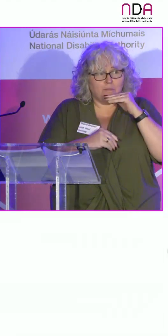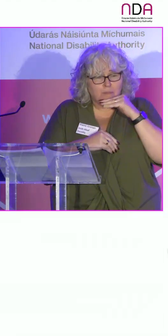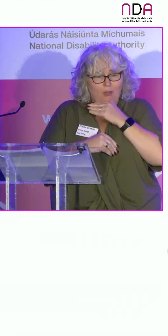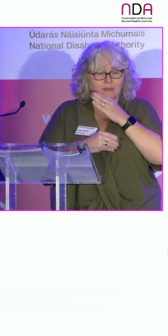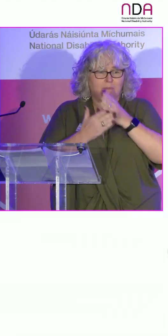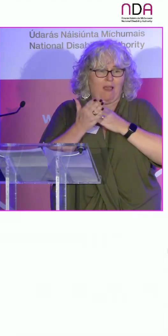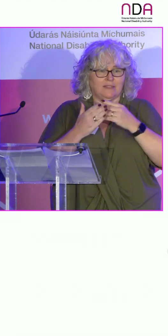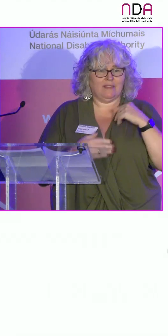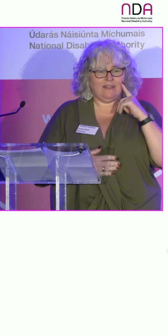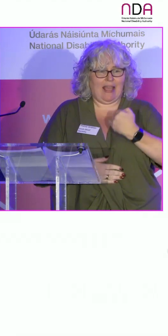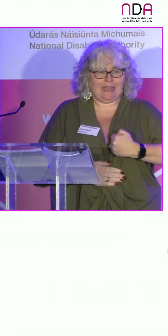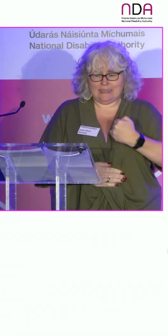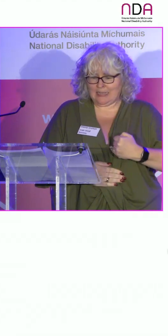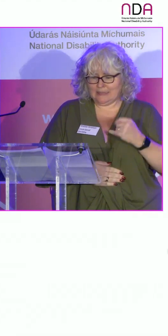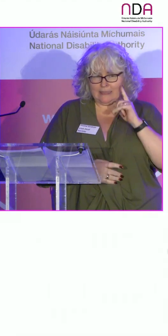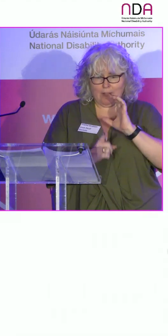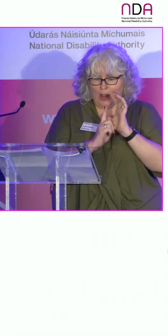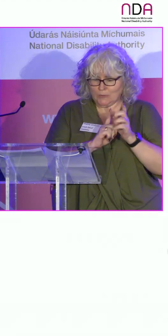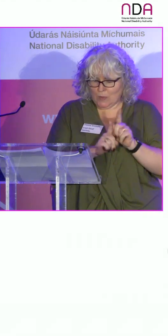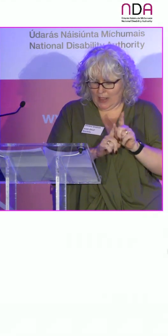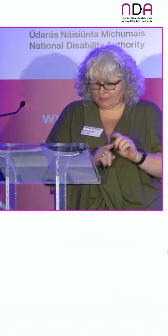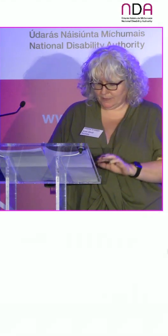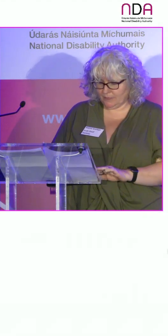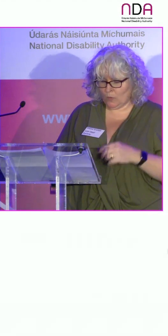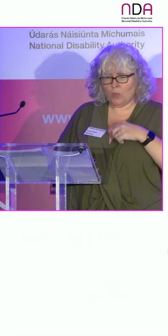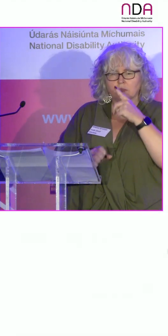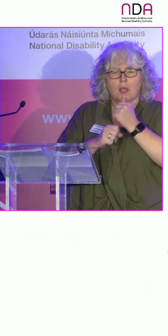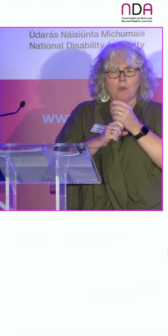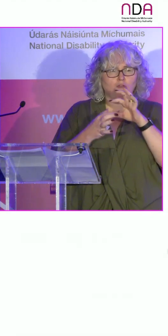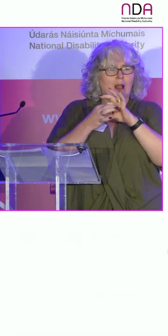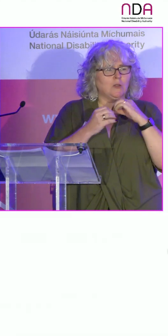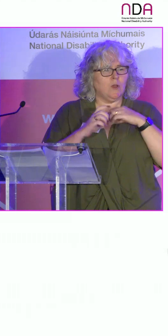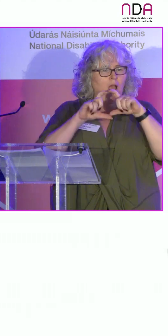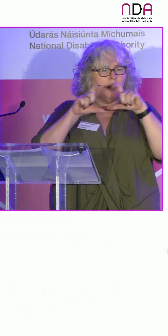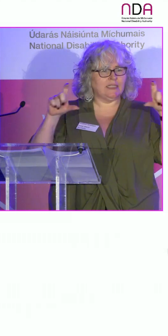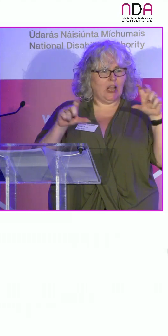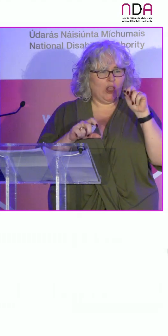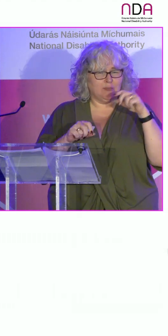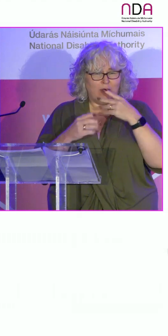Sign Language itself is an important part of our deaf identity and our culture.